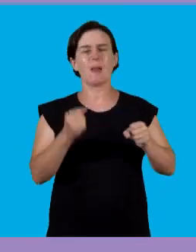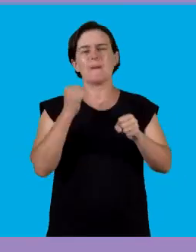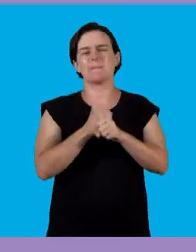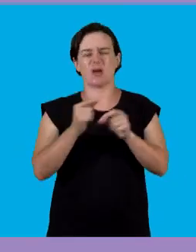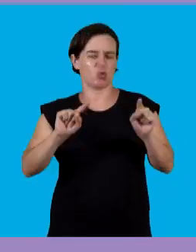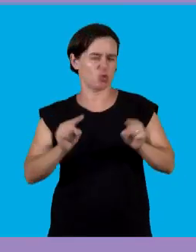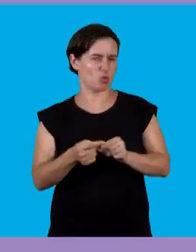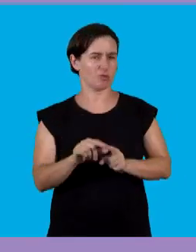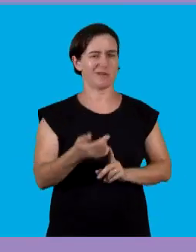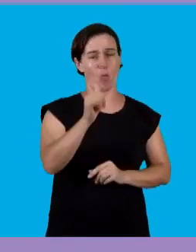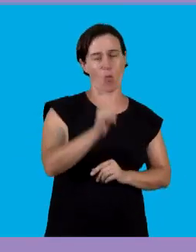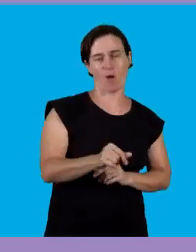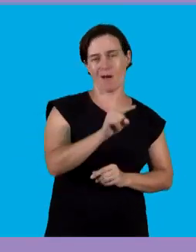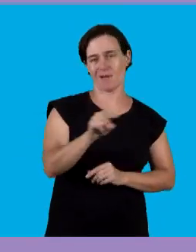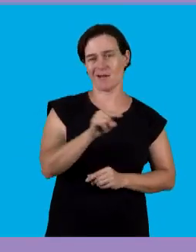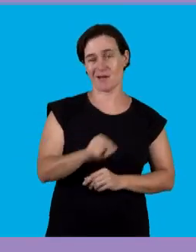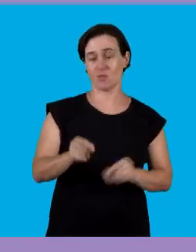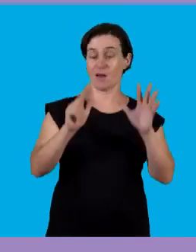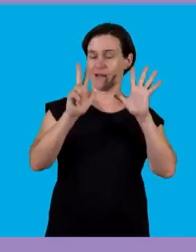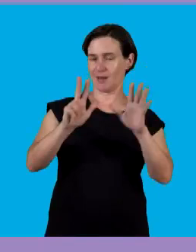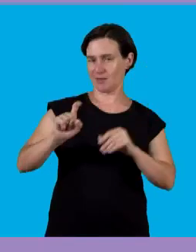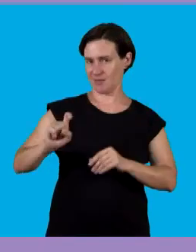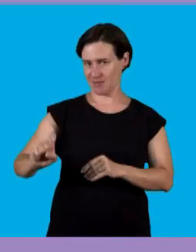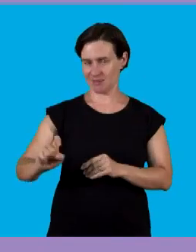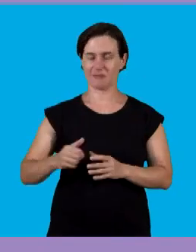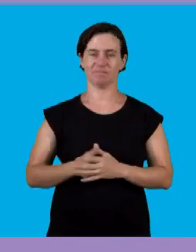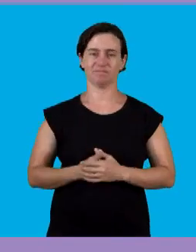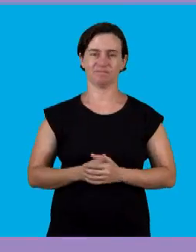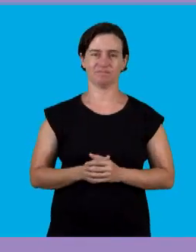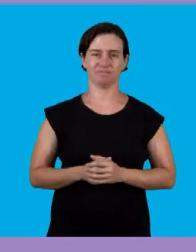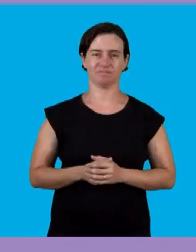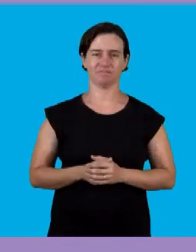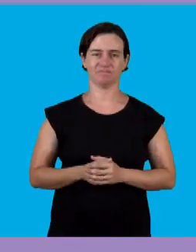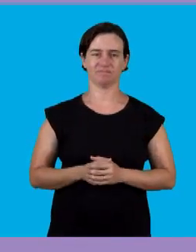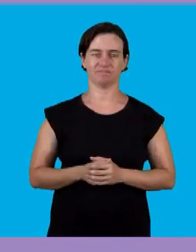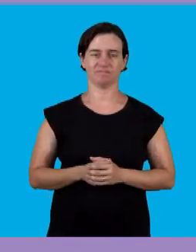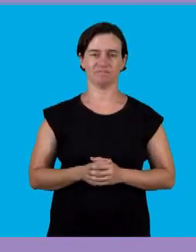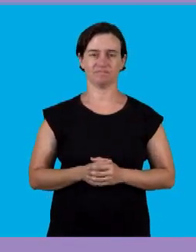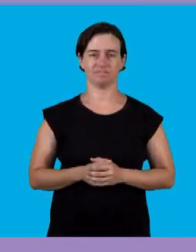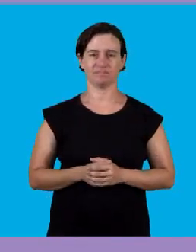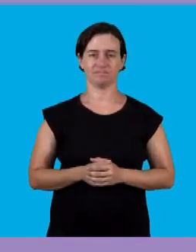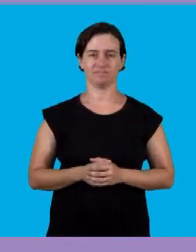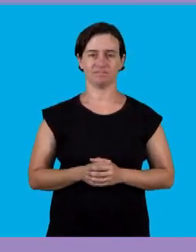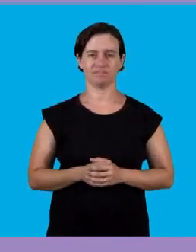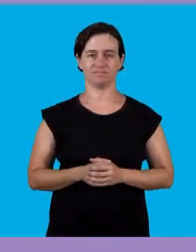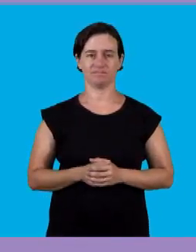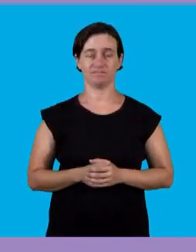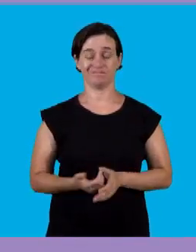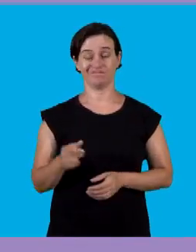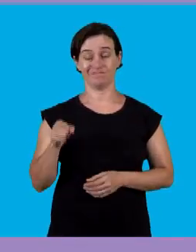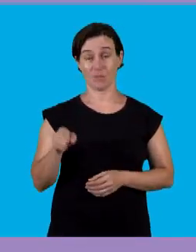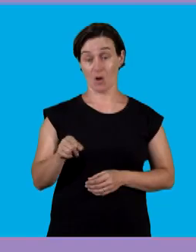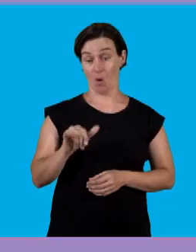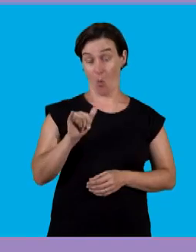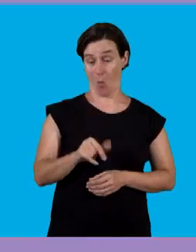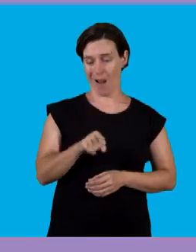right there. So just to write it in a simpler way, we can say that our output value, which is the y,